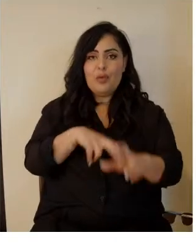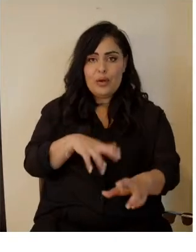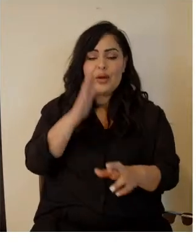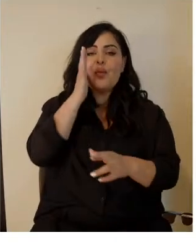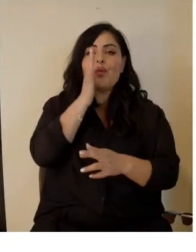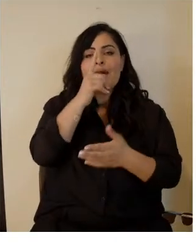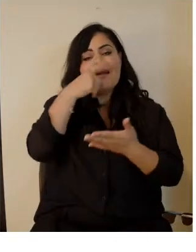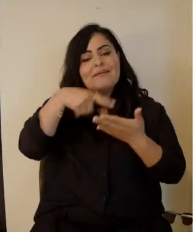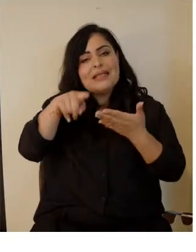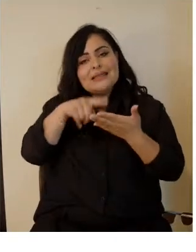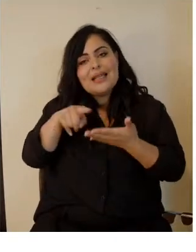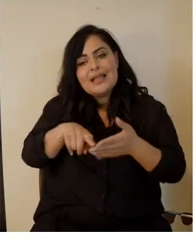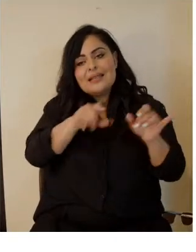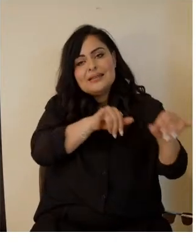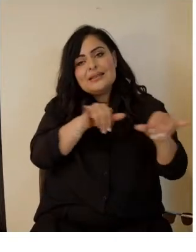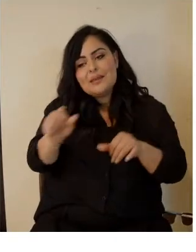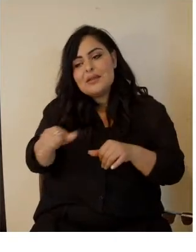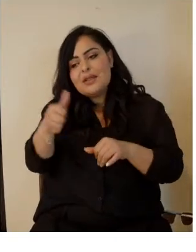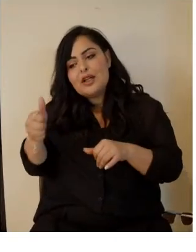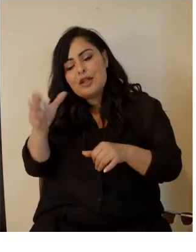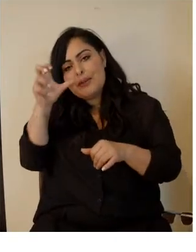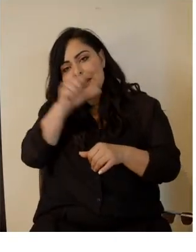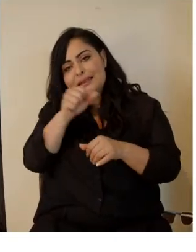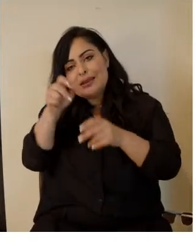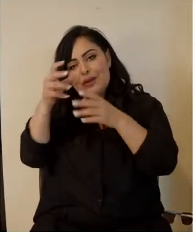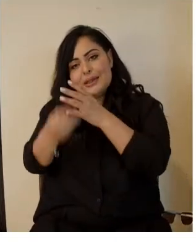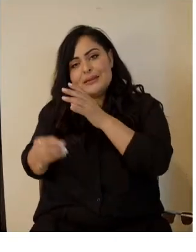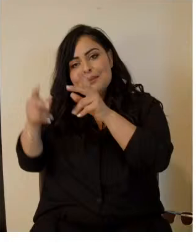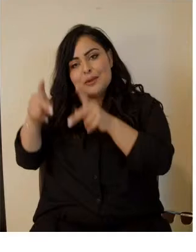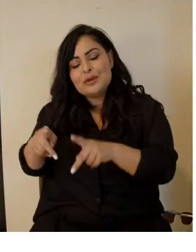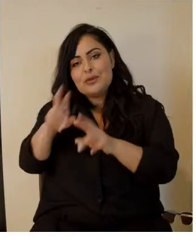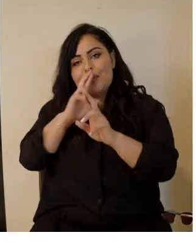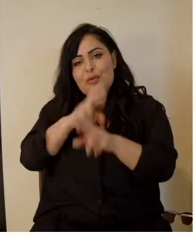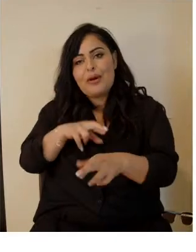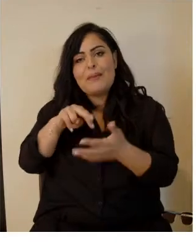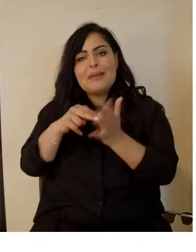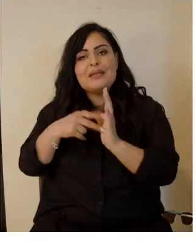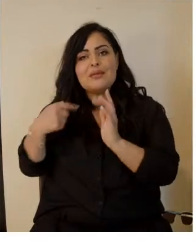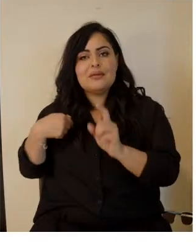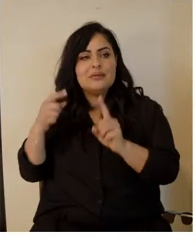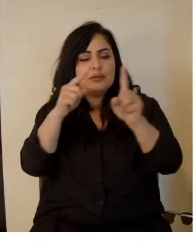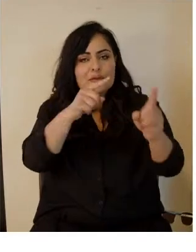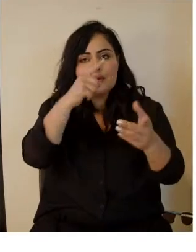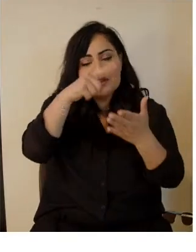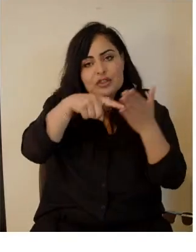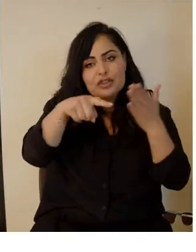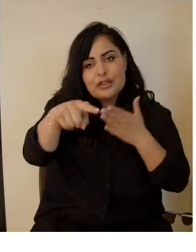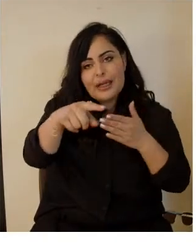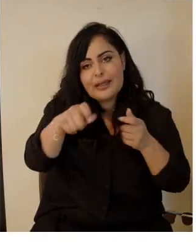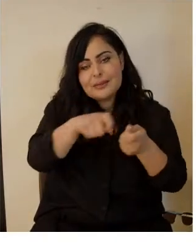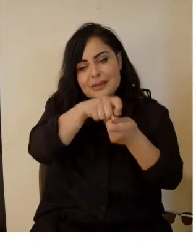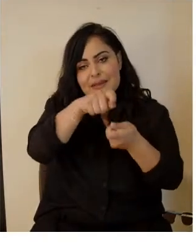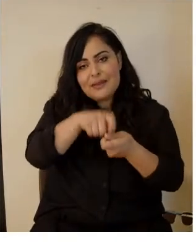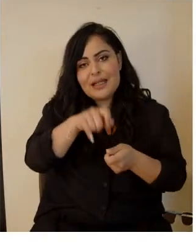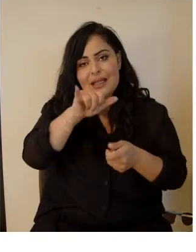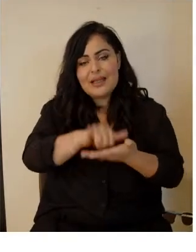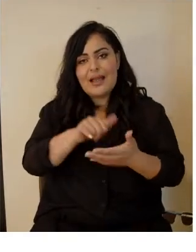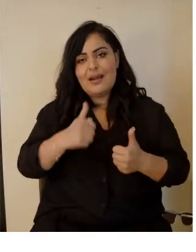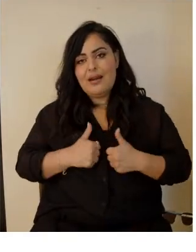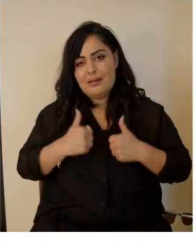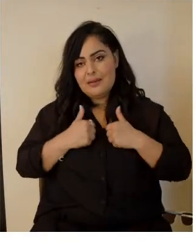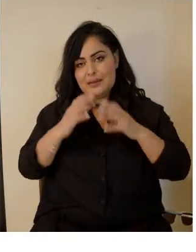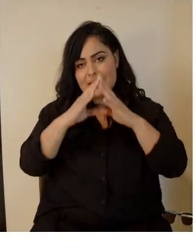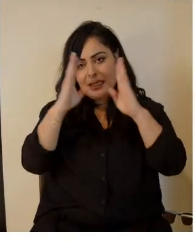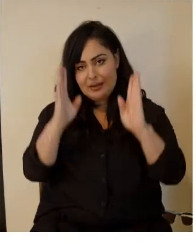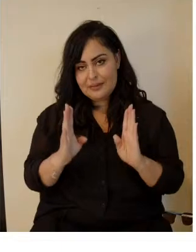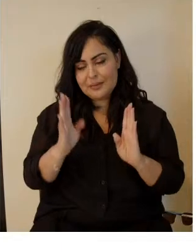will investigate it just like any other missing report. That means having to go out to the certain areas just to check specifically at that residence. We